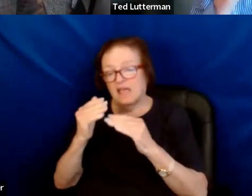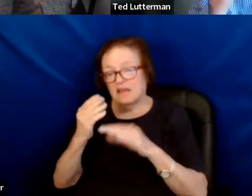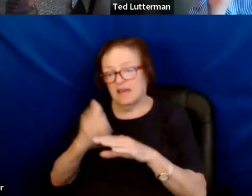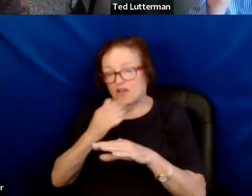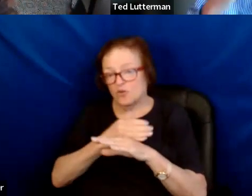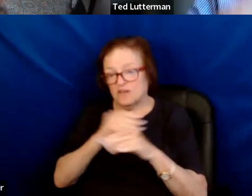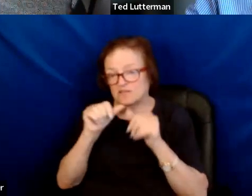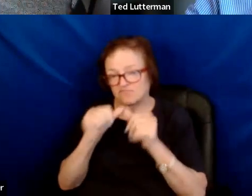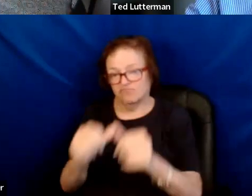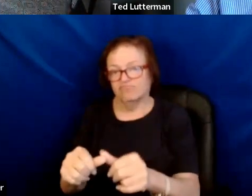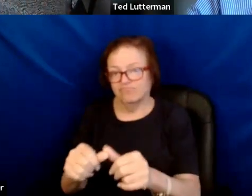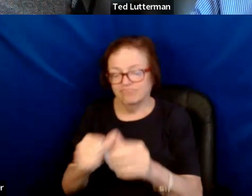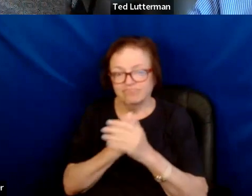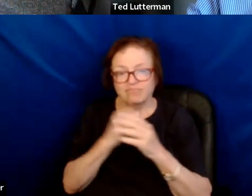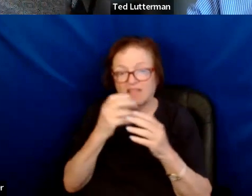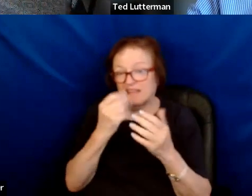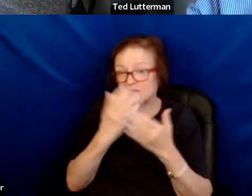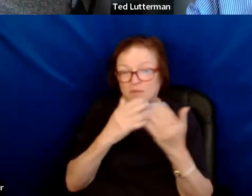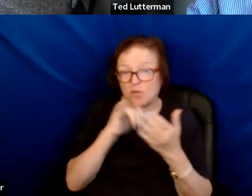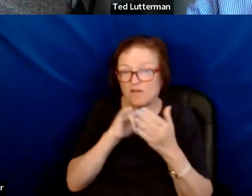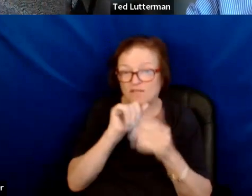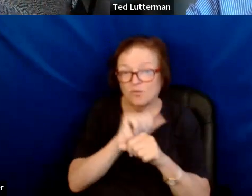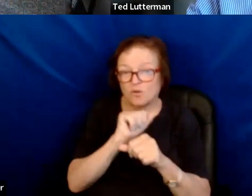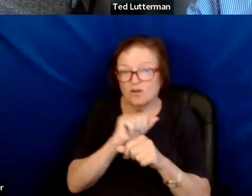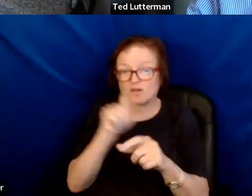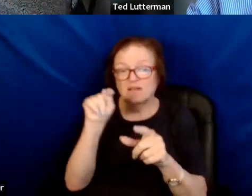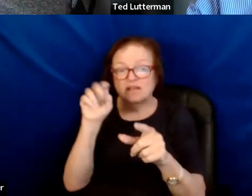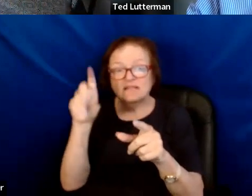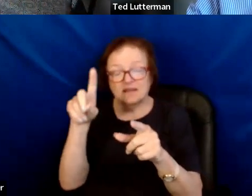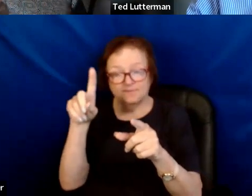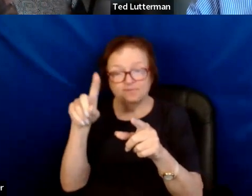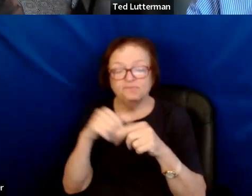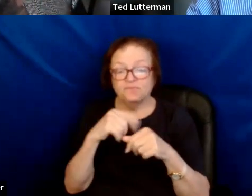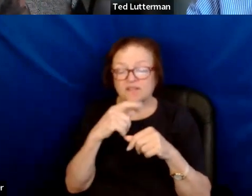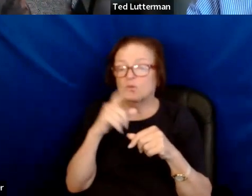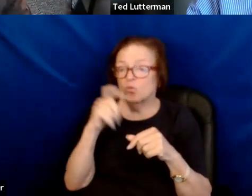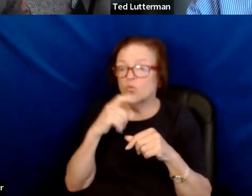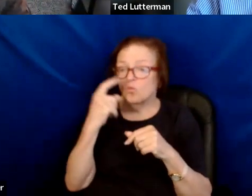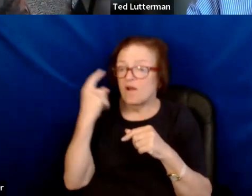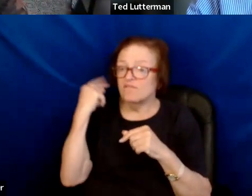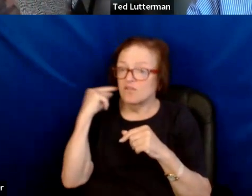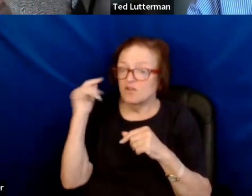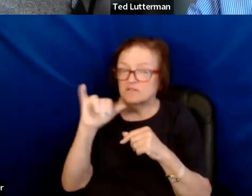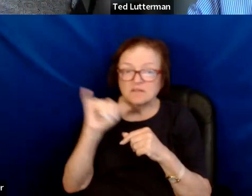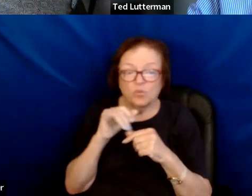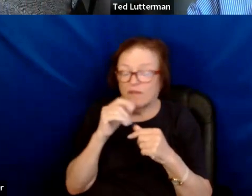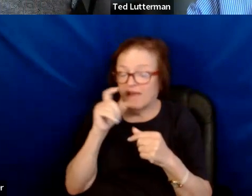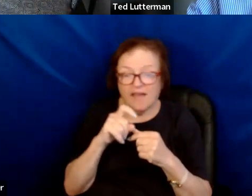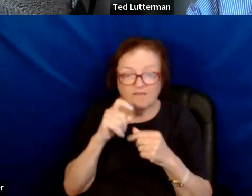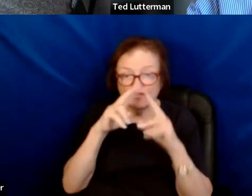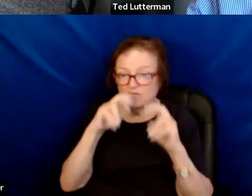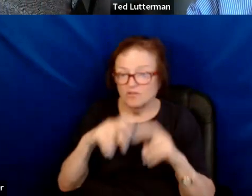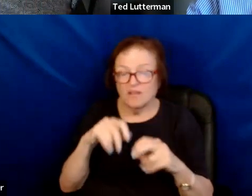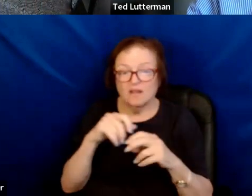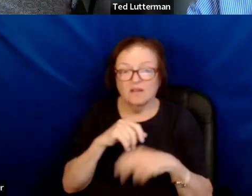work. I think that's key because, I mean, we're hearing that, talking to states where they've got, units closed, 30